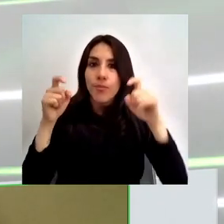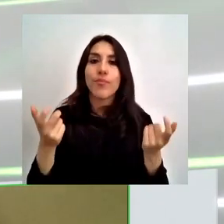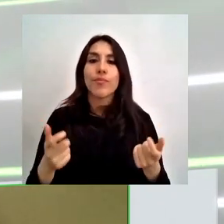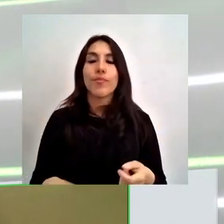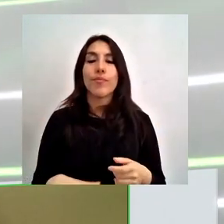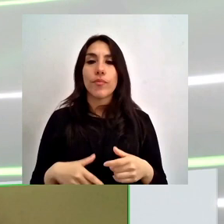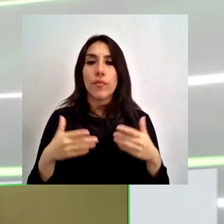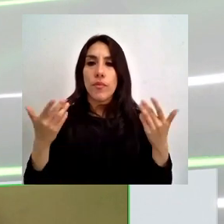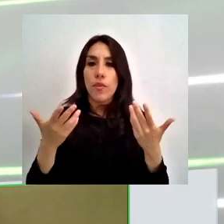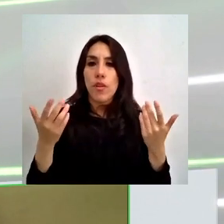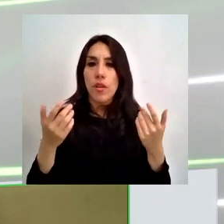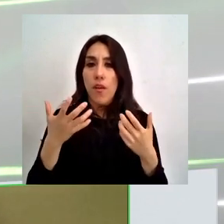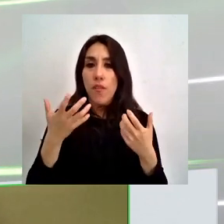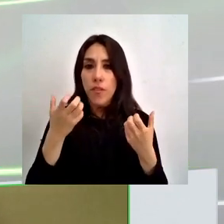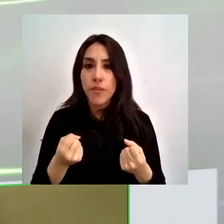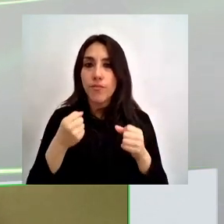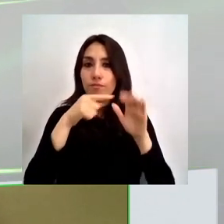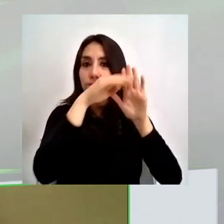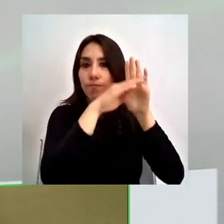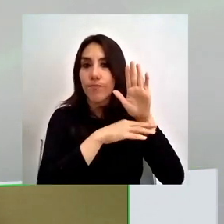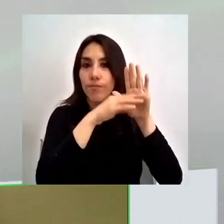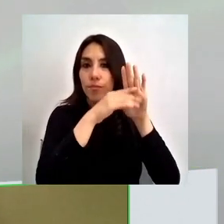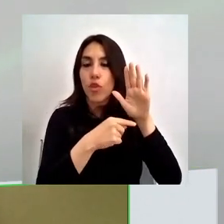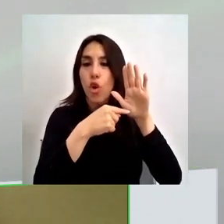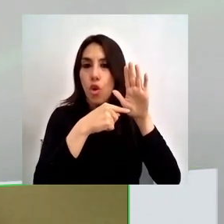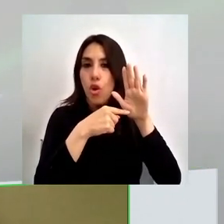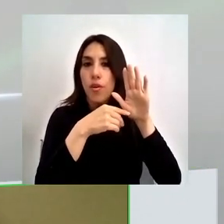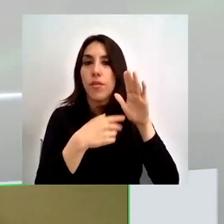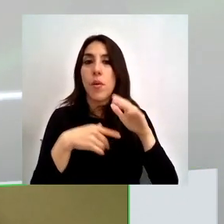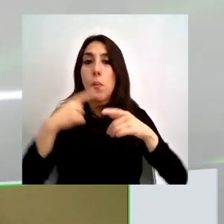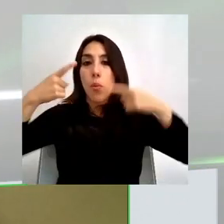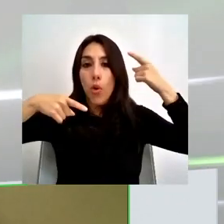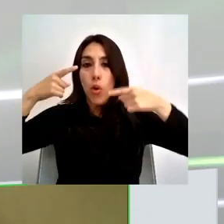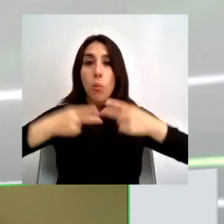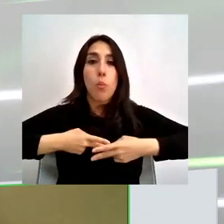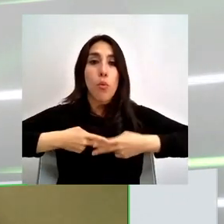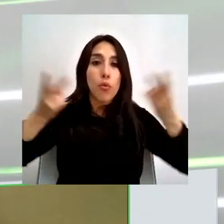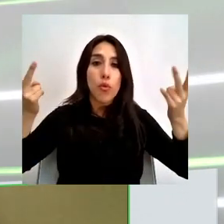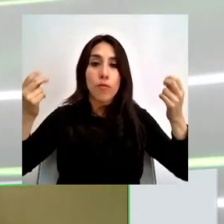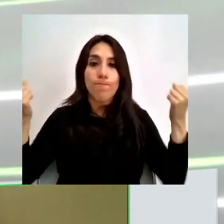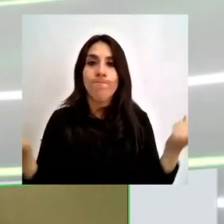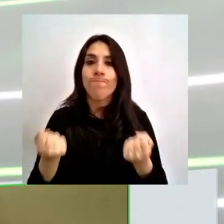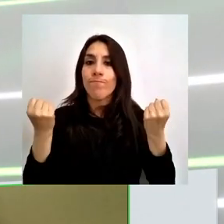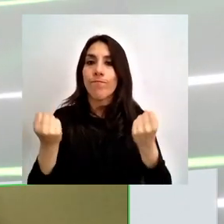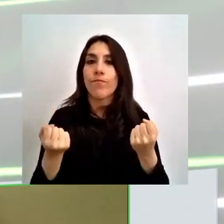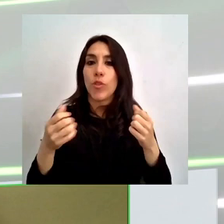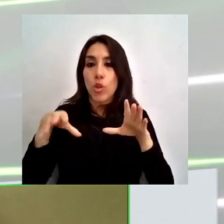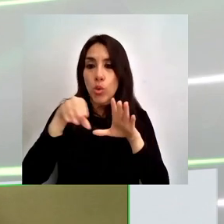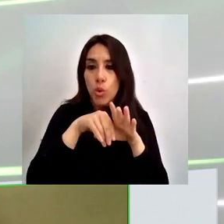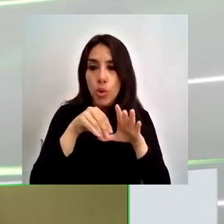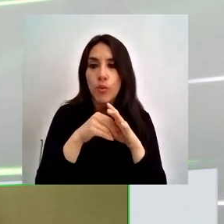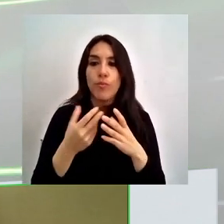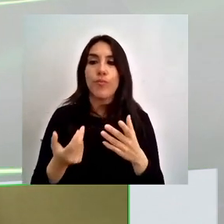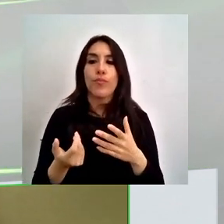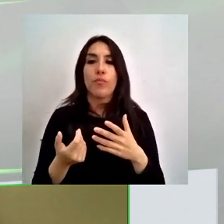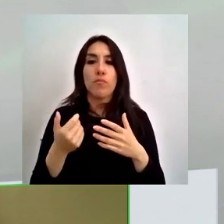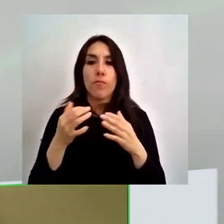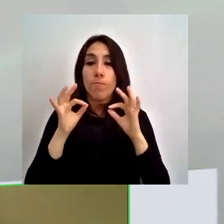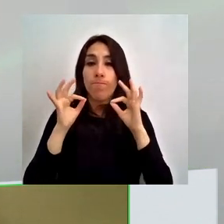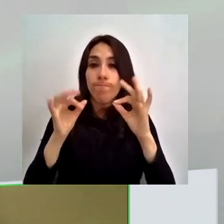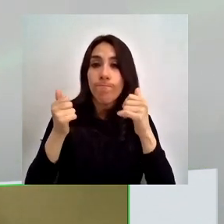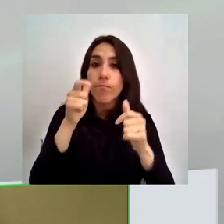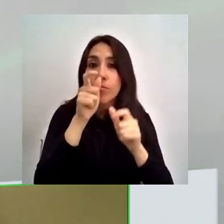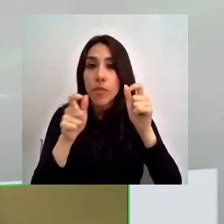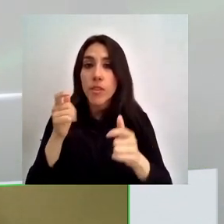emphasizing the relevance on the existence of legislation, regulations, and public policies that promote full inclusion for people